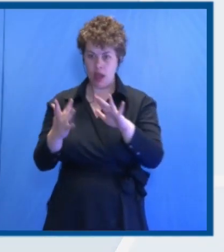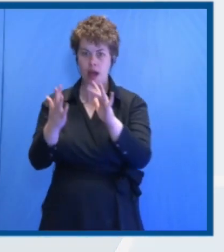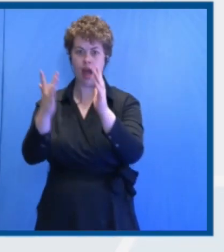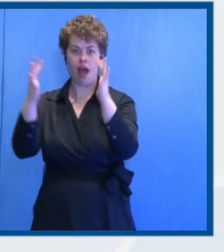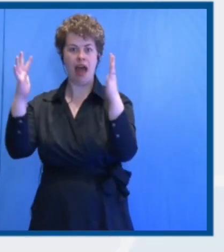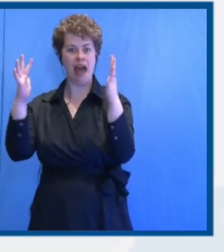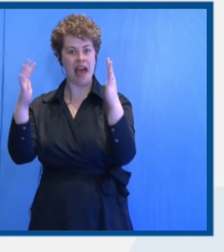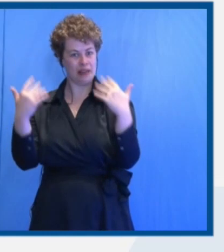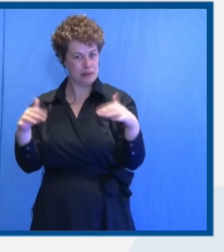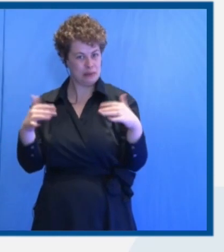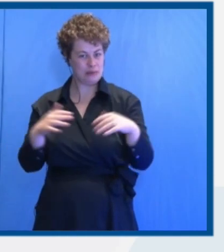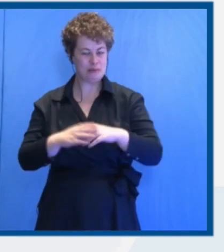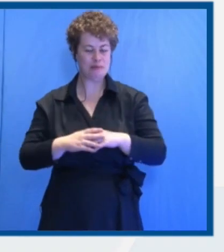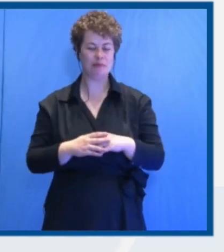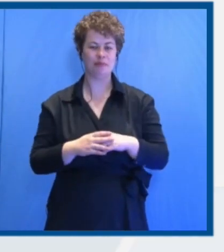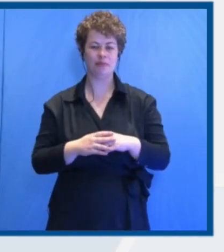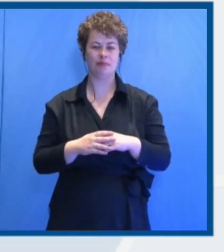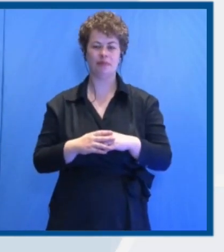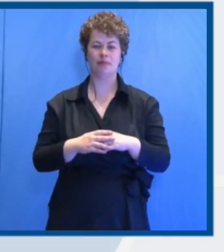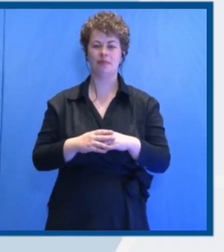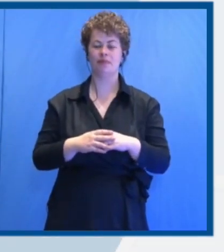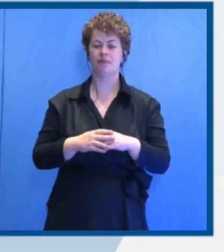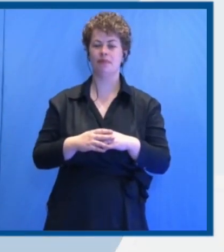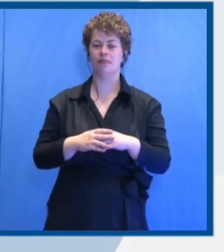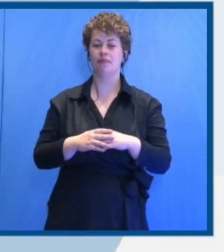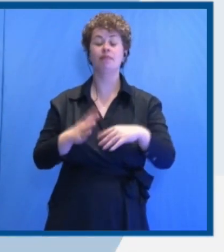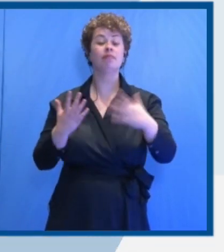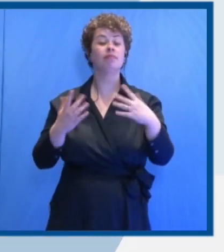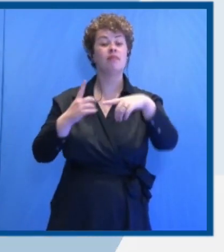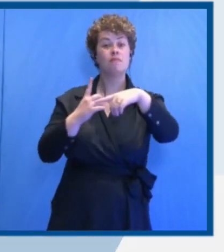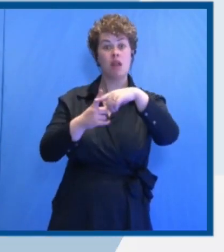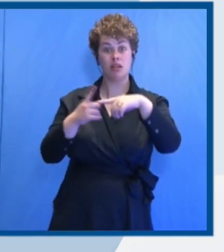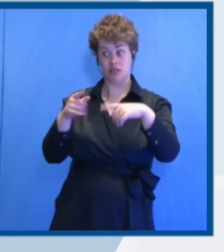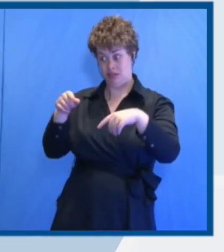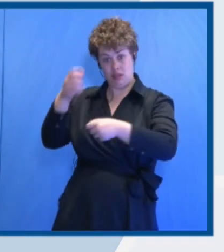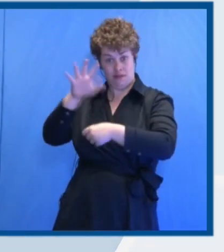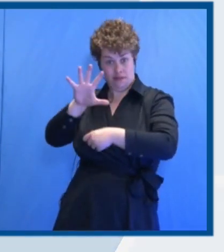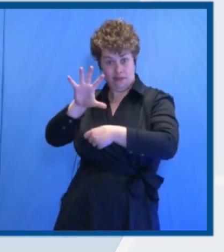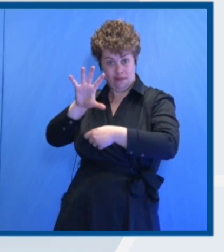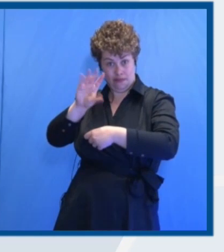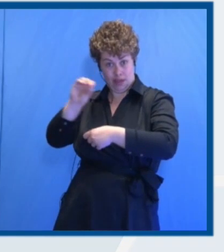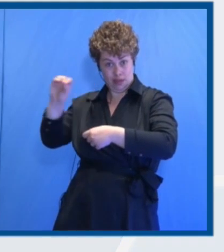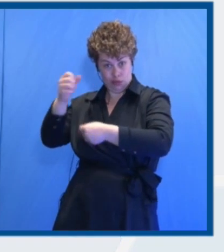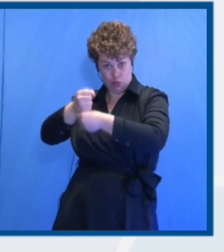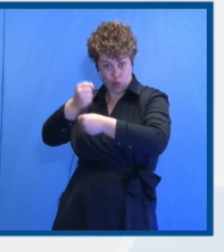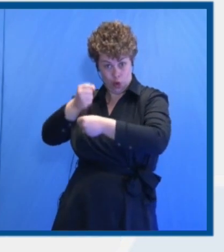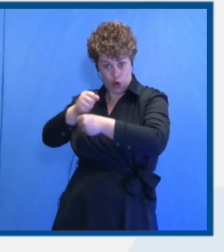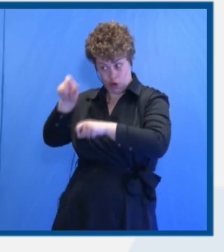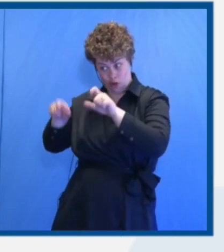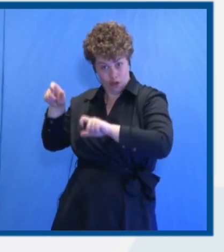also in the field, in the course of this restoration of this creation of these 500 jobs, there are also